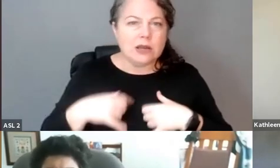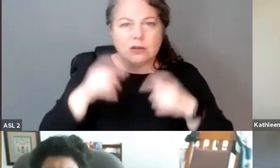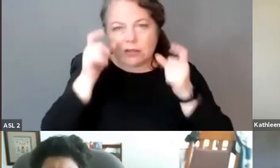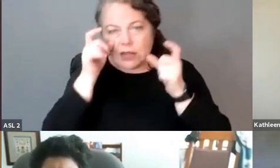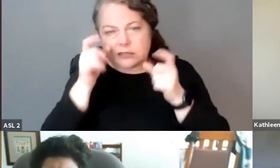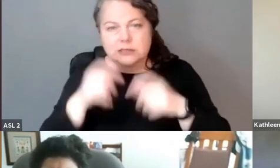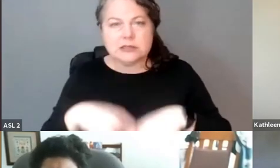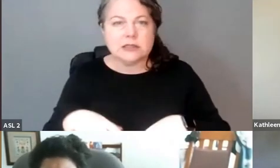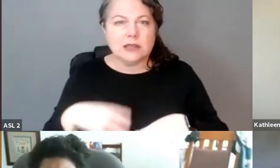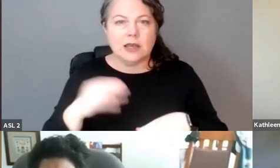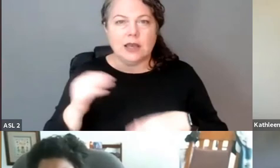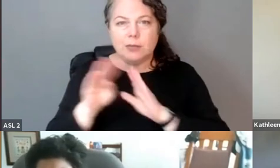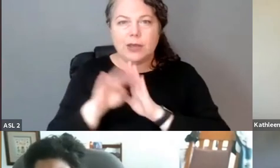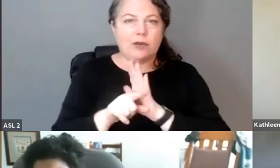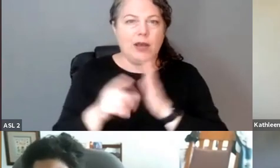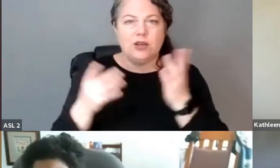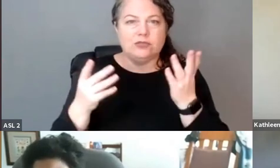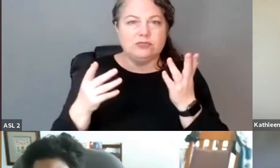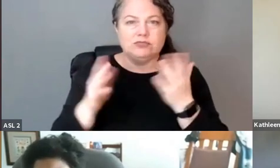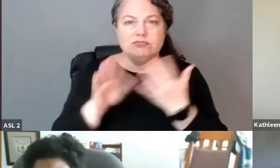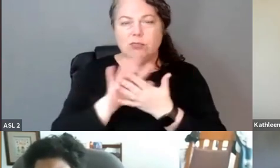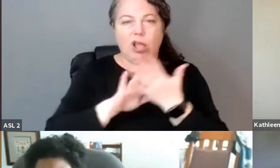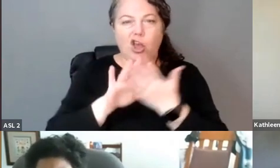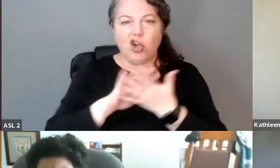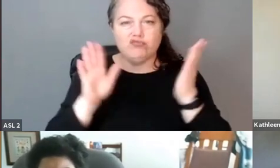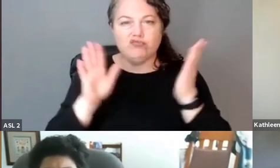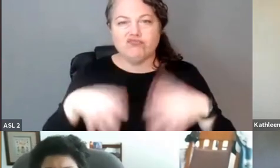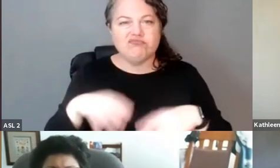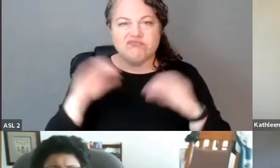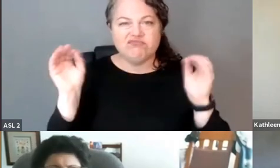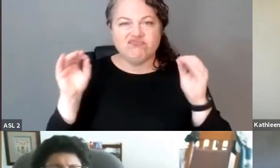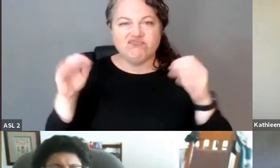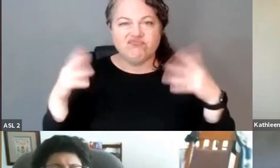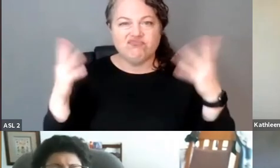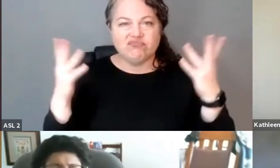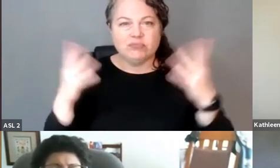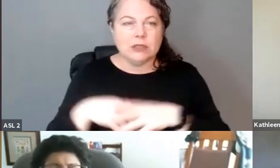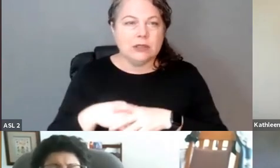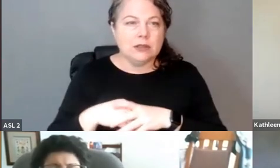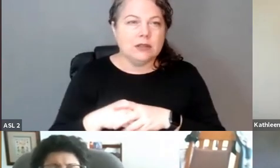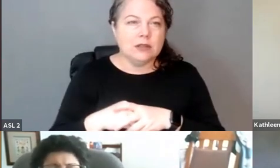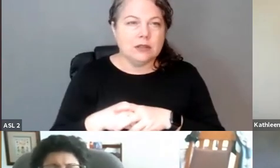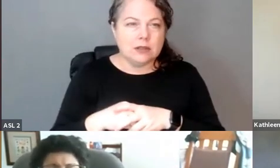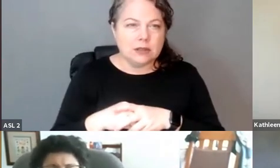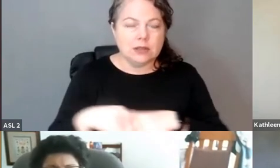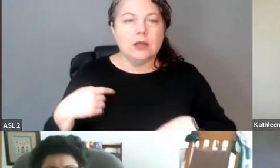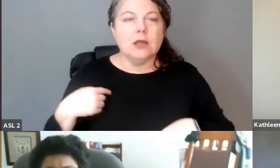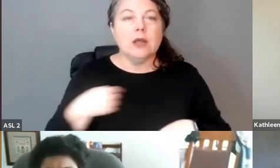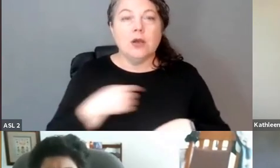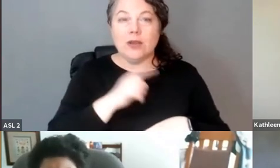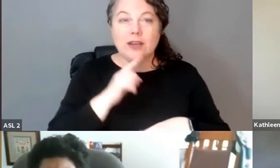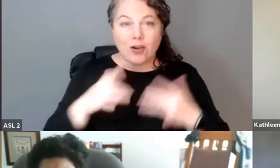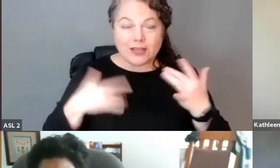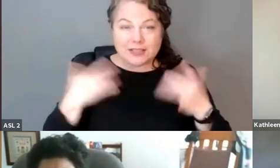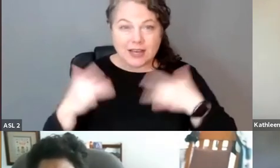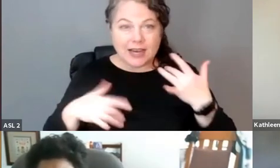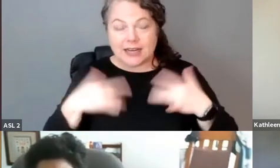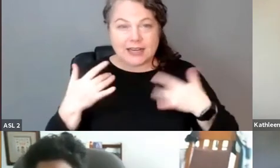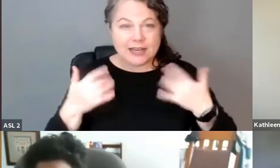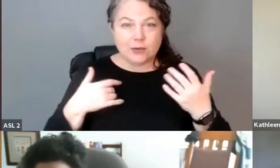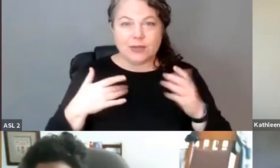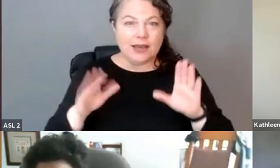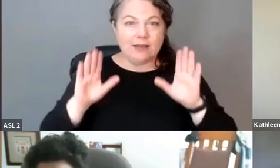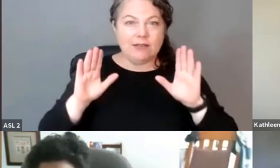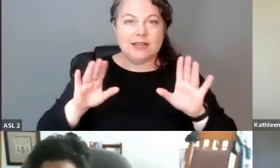and my background is blurred, so there's not much to see there. So we are excited that we've got some fantastic